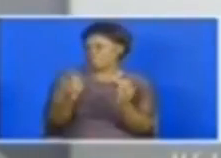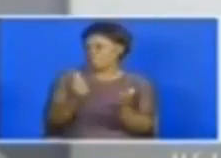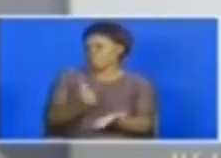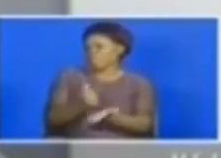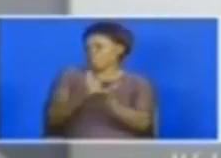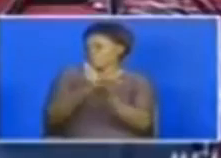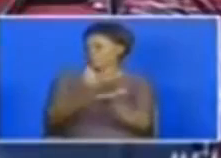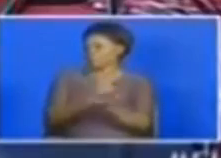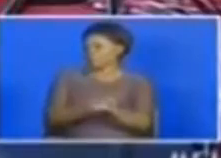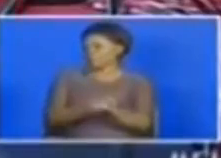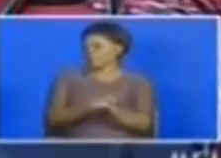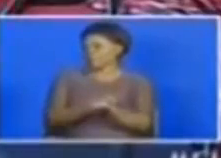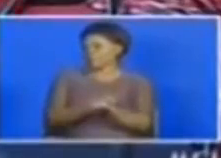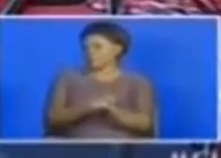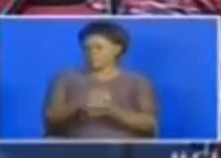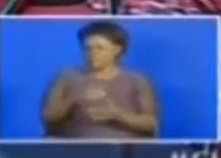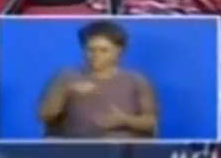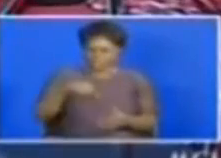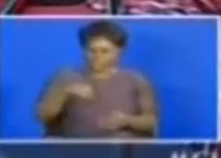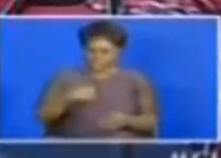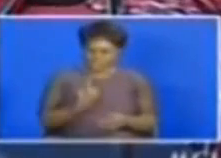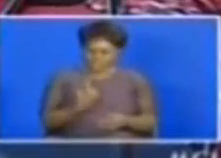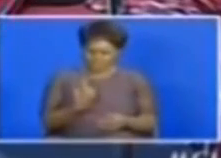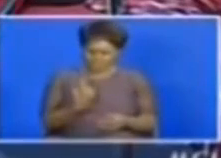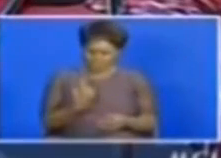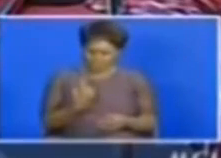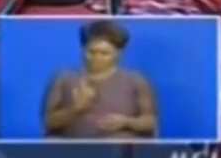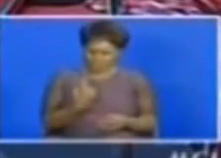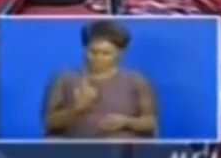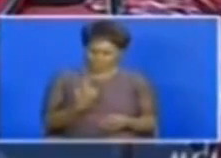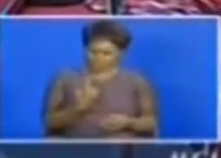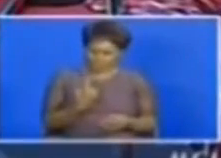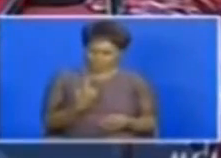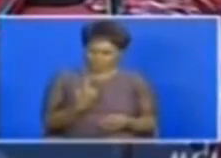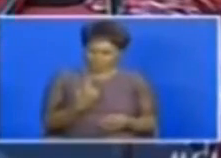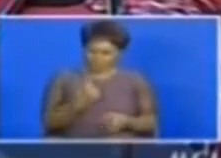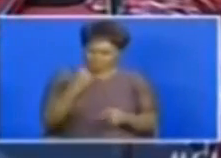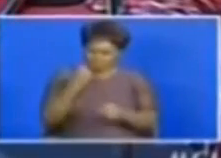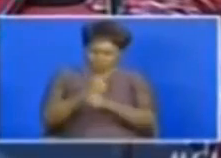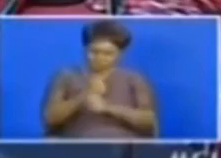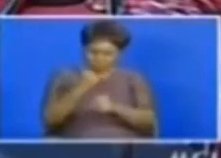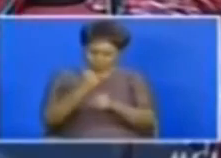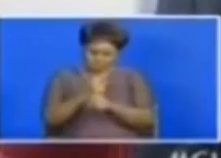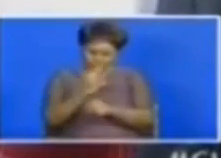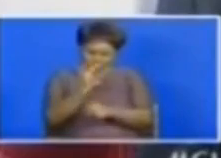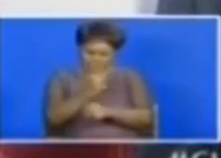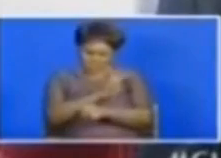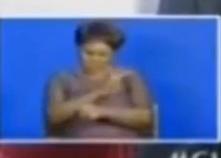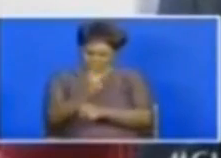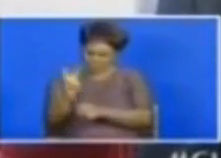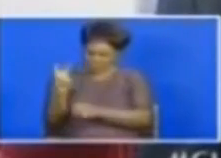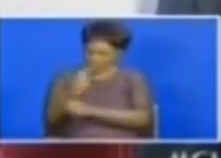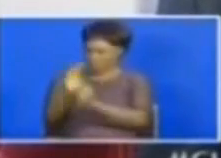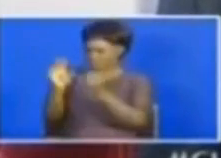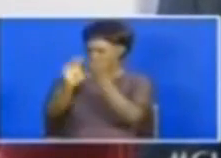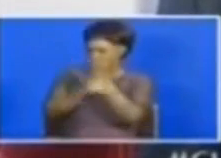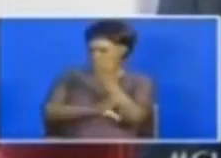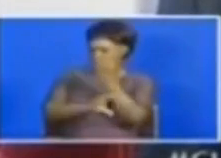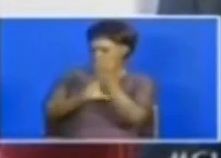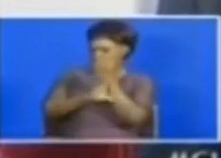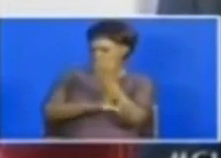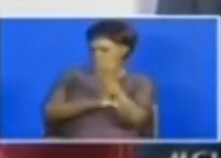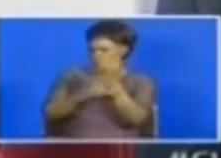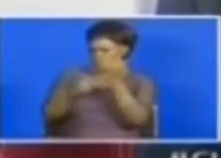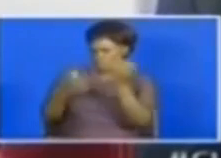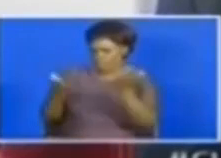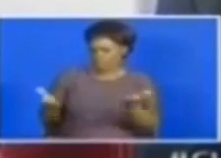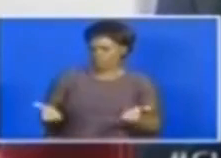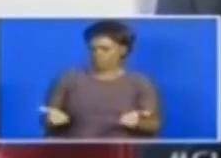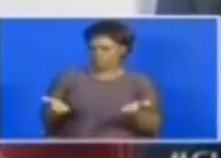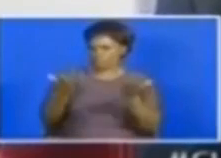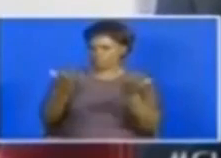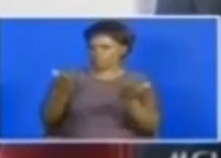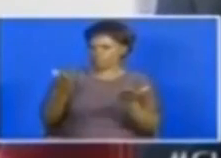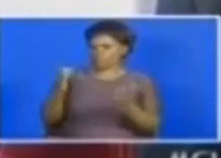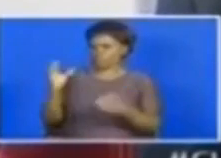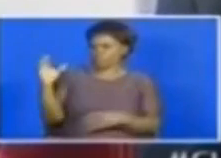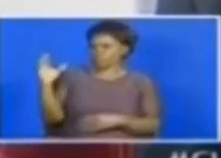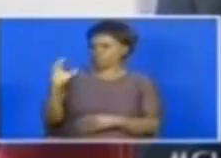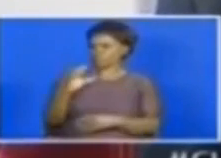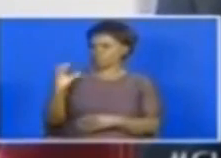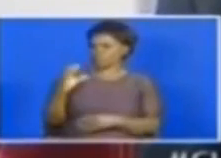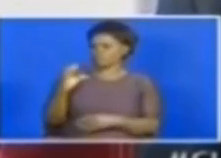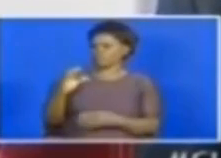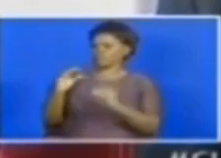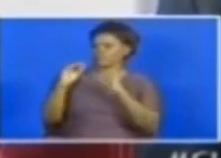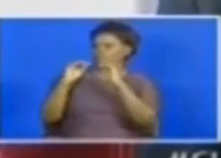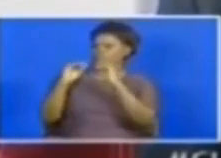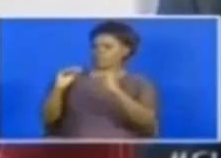voter? I think if you do your surveys around the country, we've actually beefed up now our voter